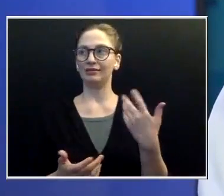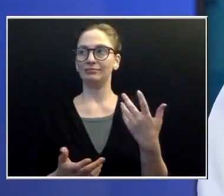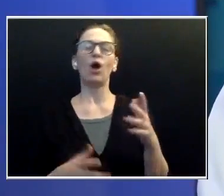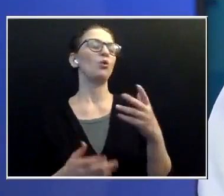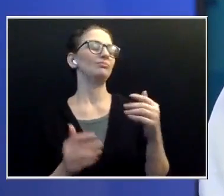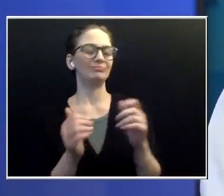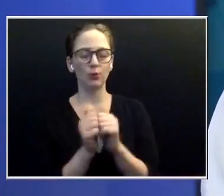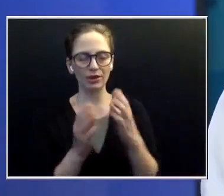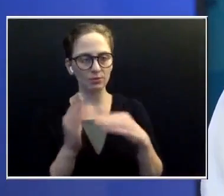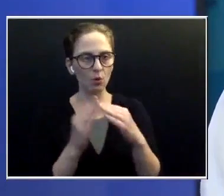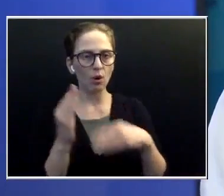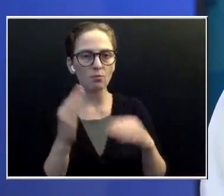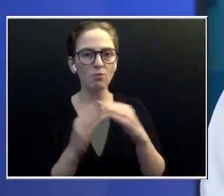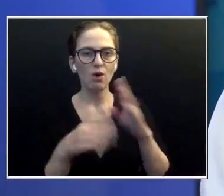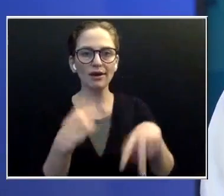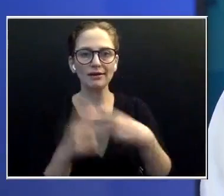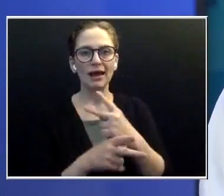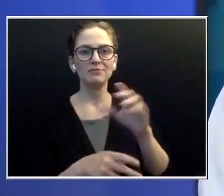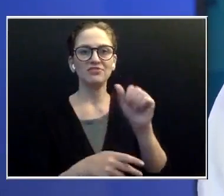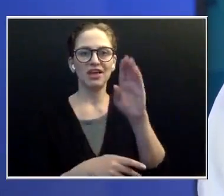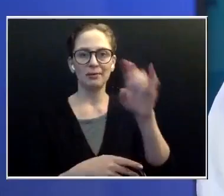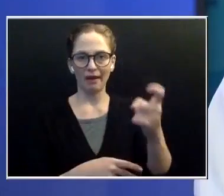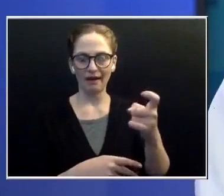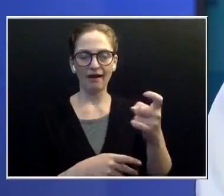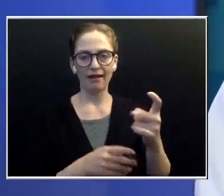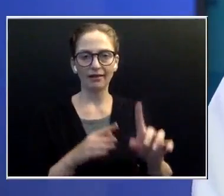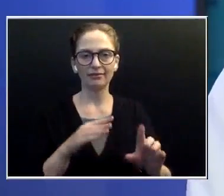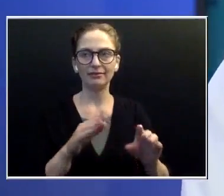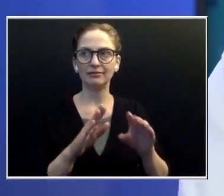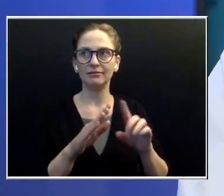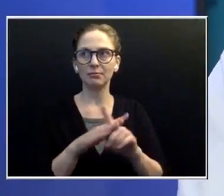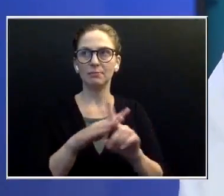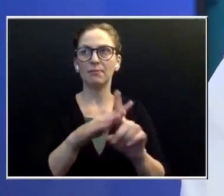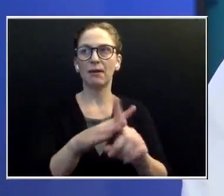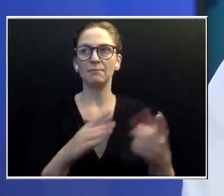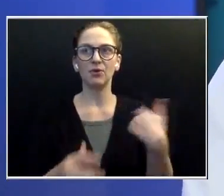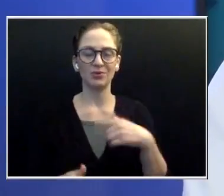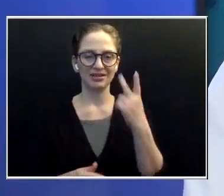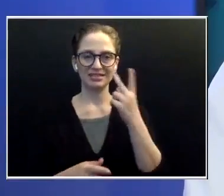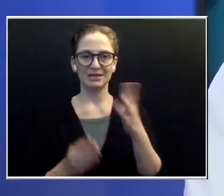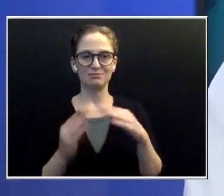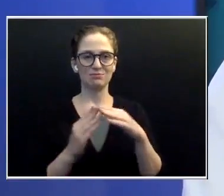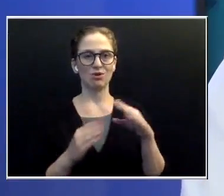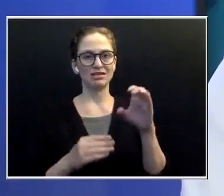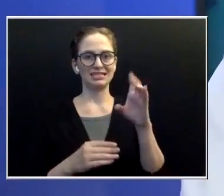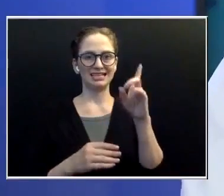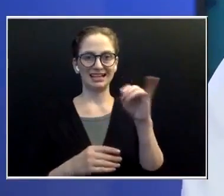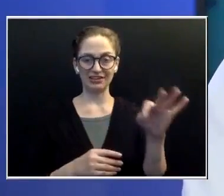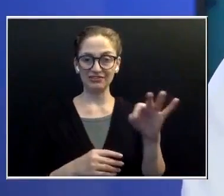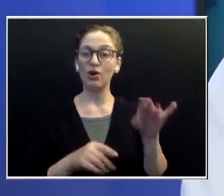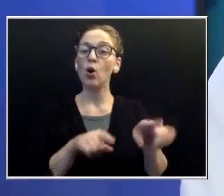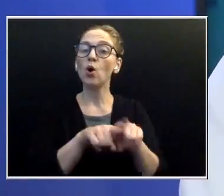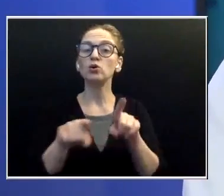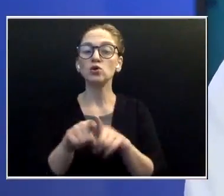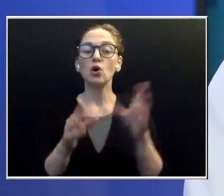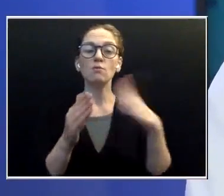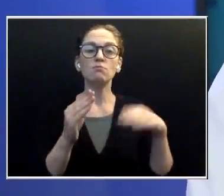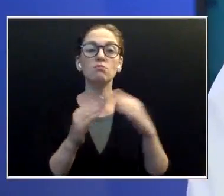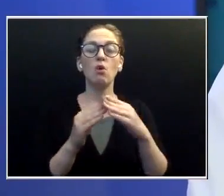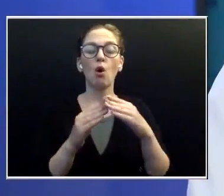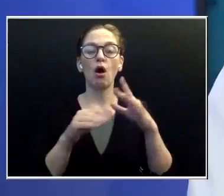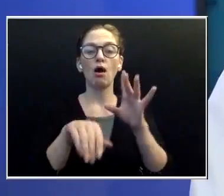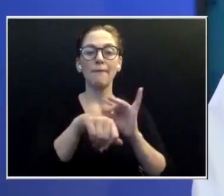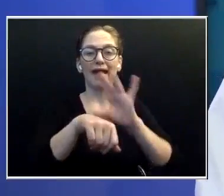our C. diff bacteria has become more resistant. Why? That's a good question. Actually, a lot of reasons could be actually because of the increased